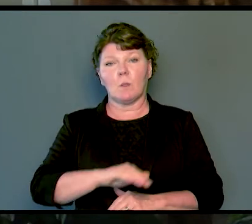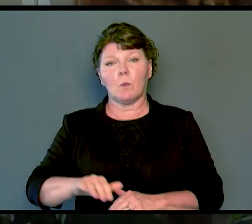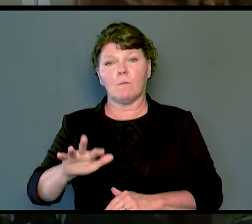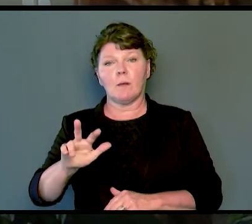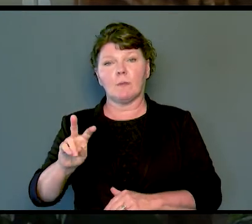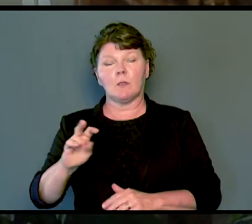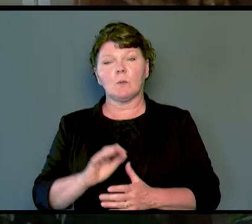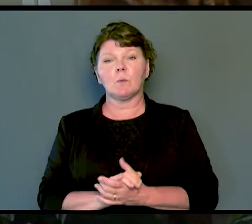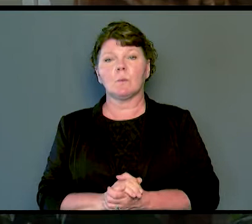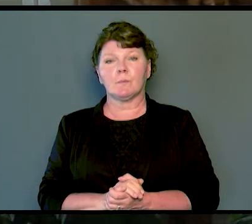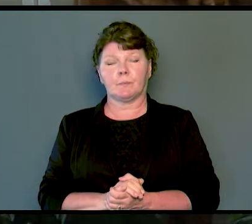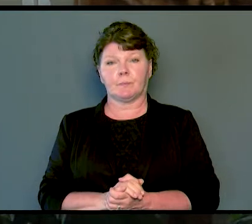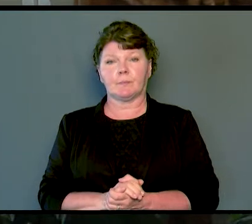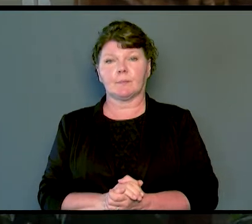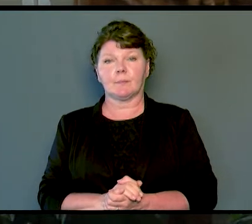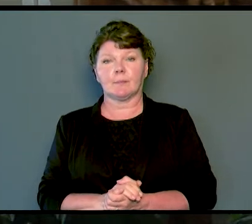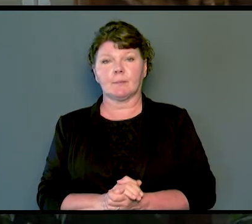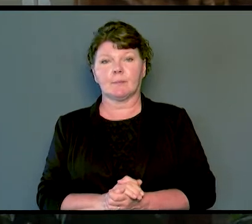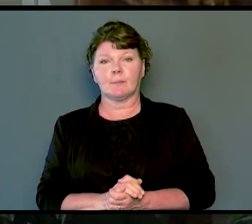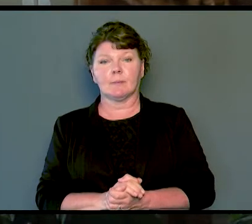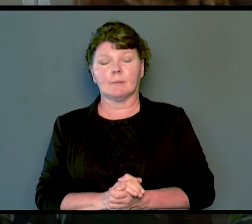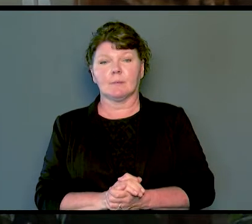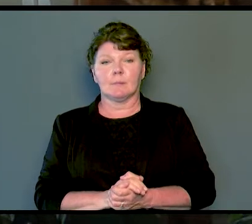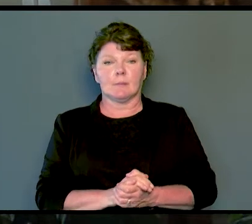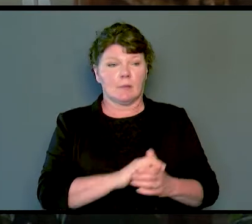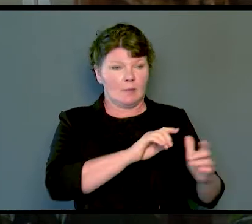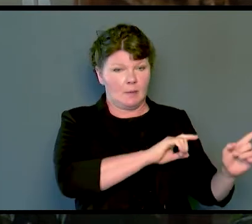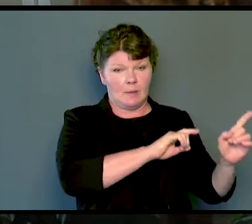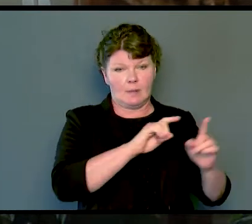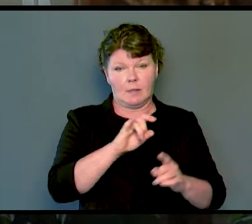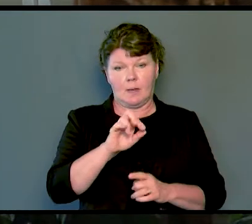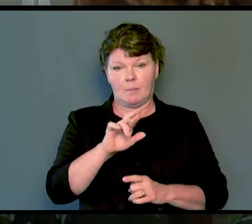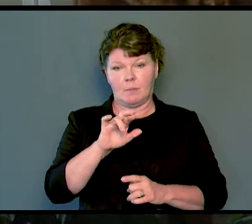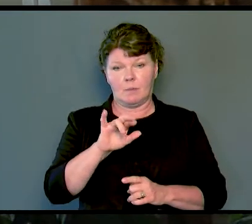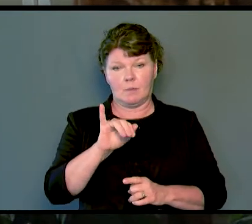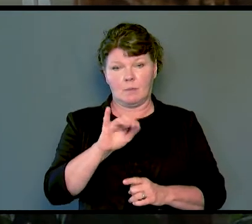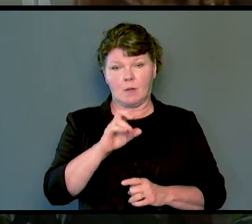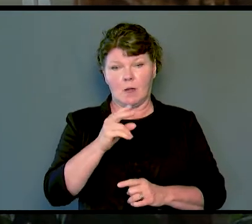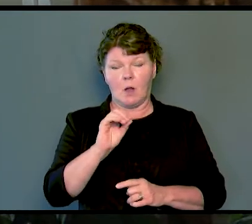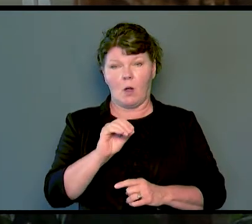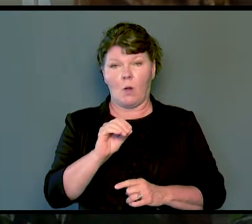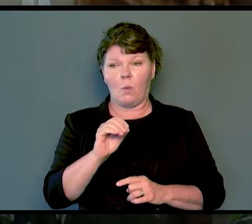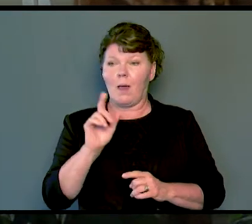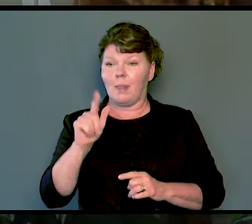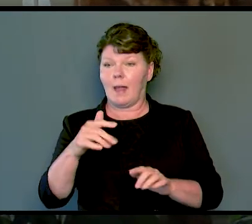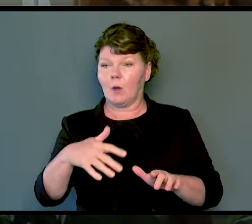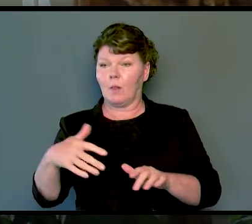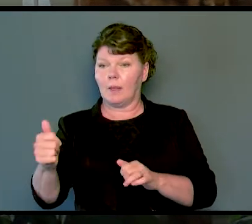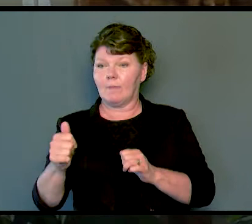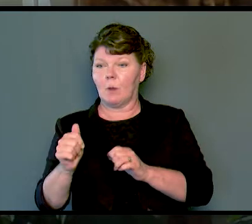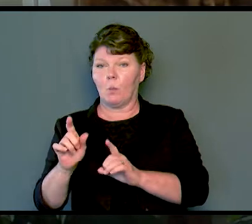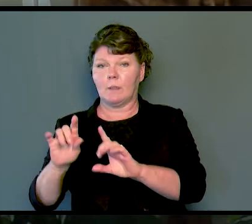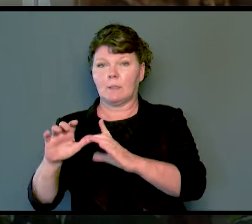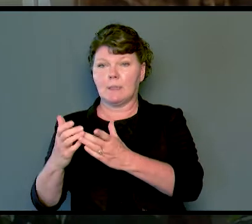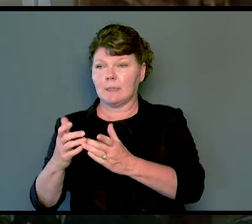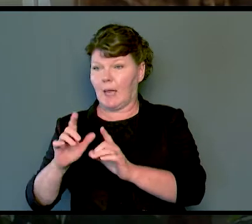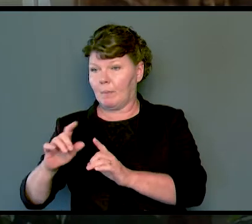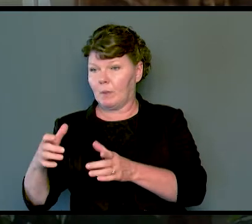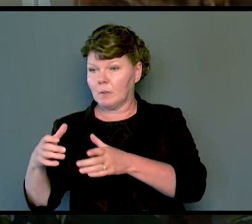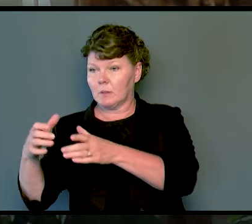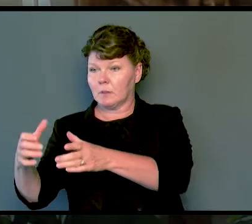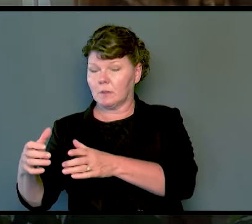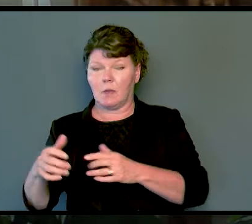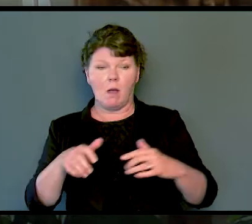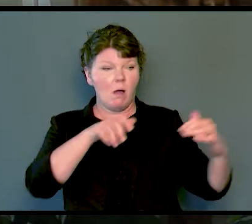52. Then they came to Jericho, and later as he was leaving Jericho with his disciples and a